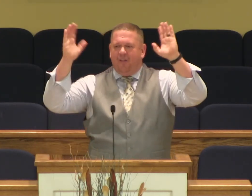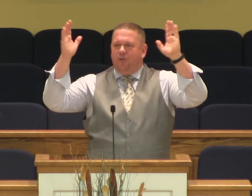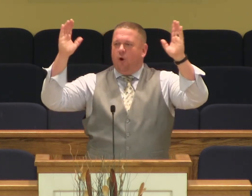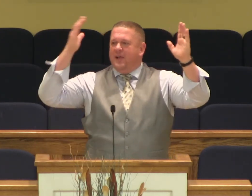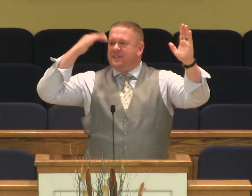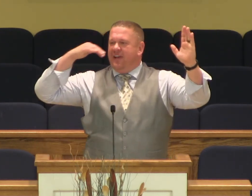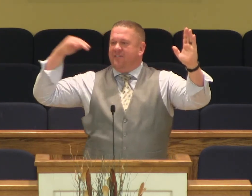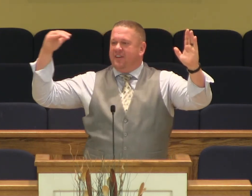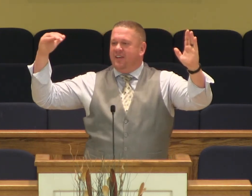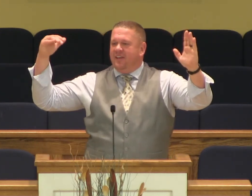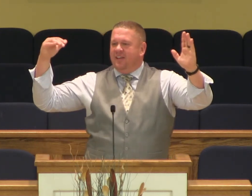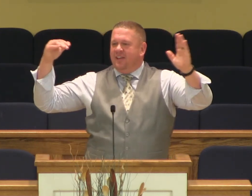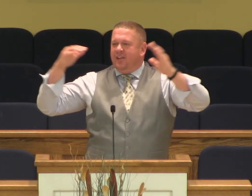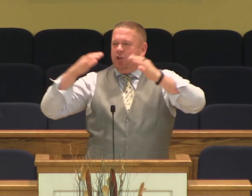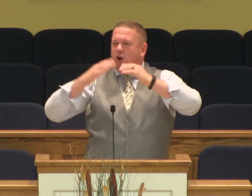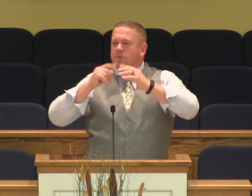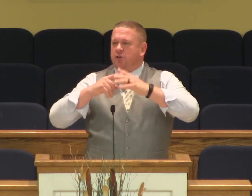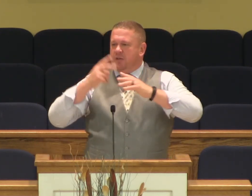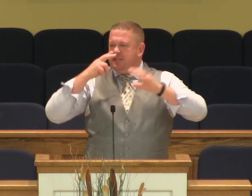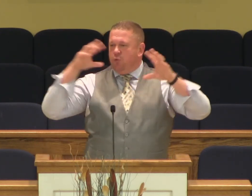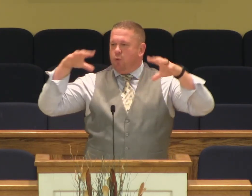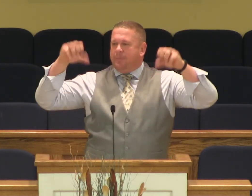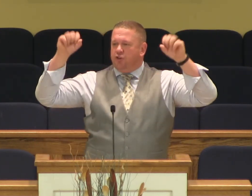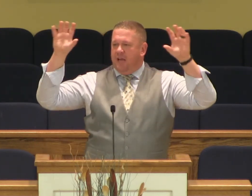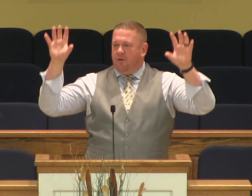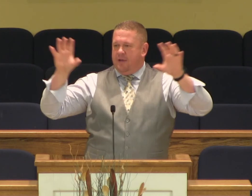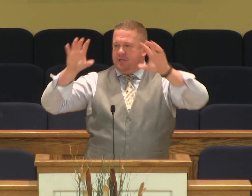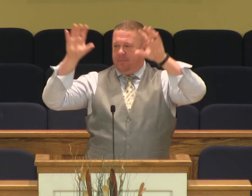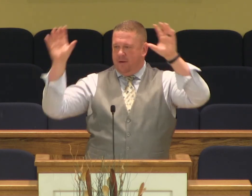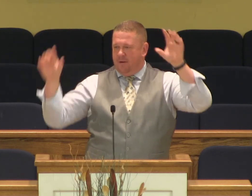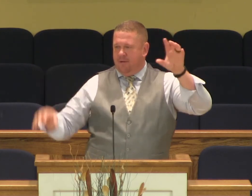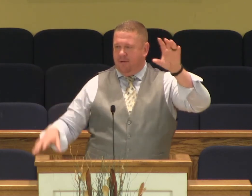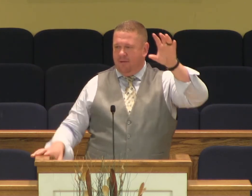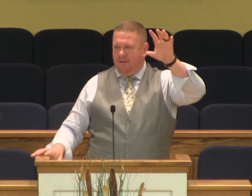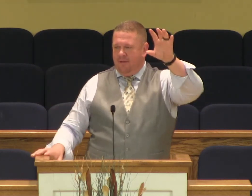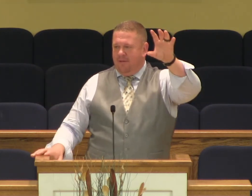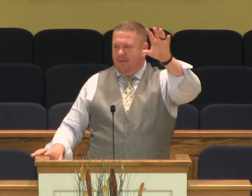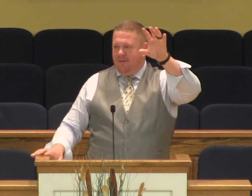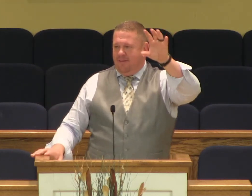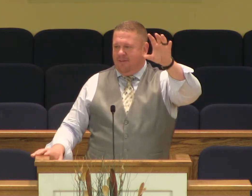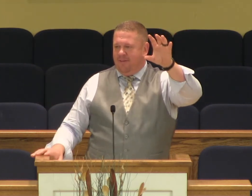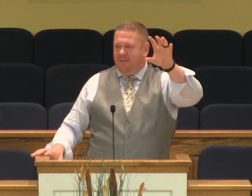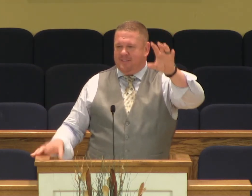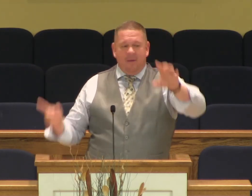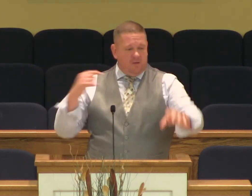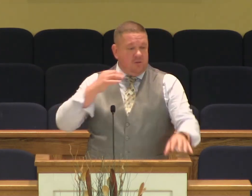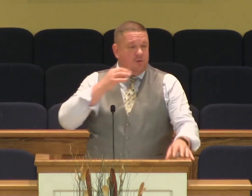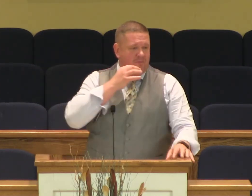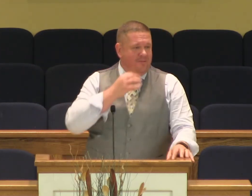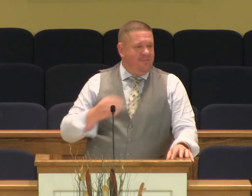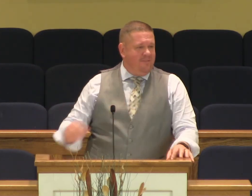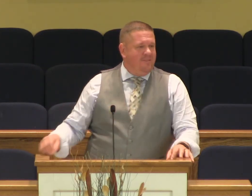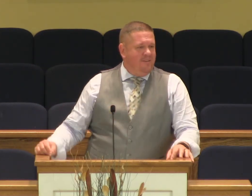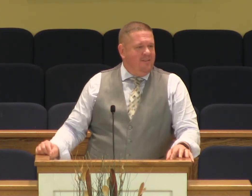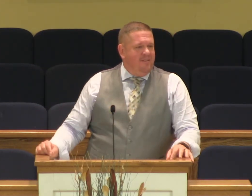to speak, on the doorways of heaven, you can almost start to see rapture decoration up there. Yeah. It's coming